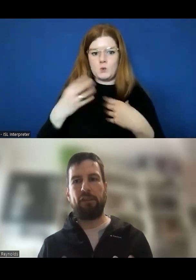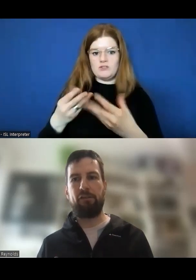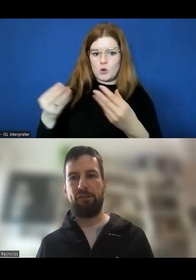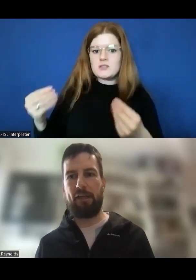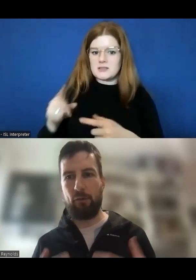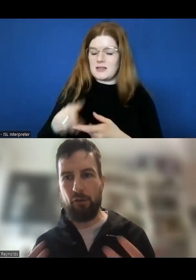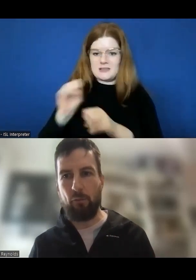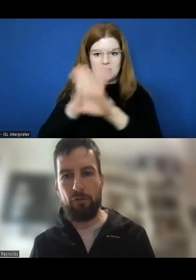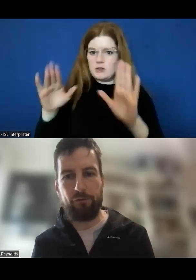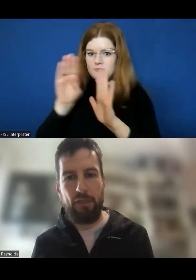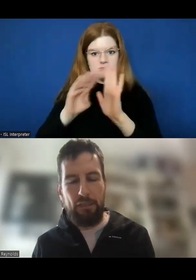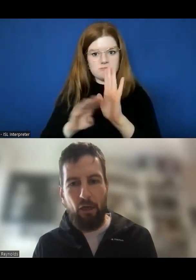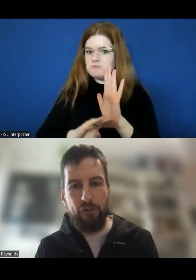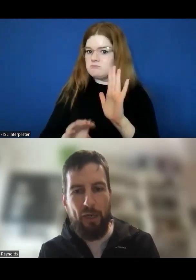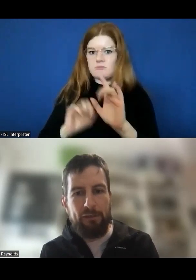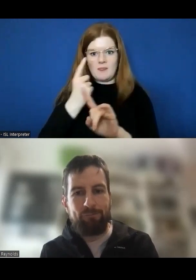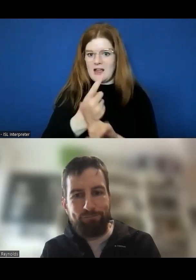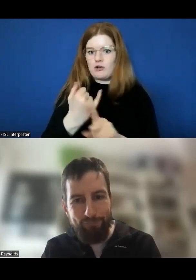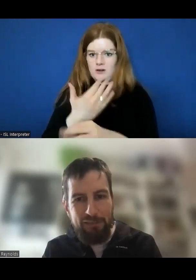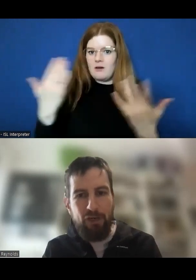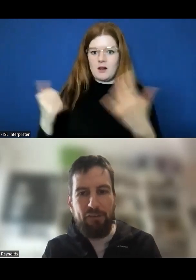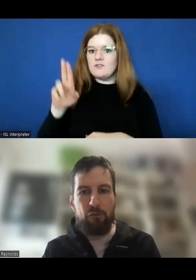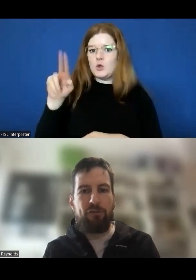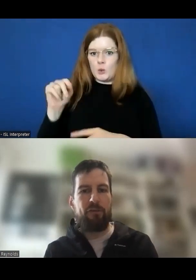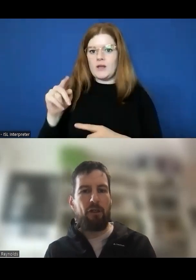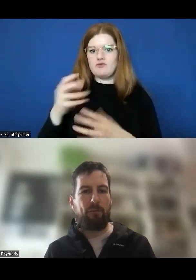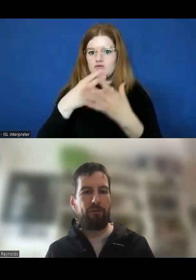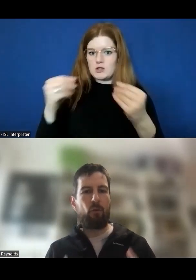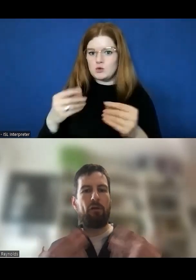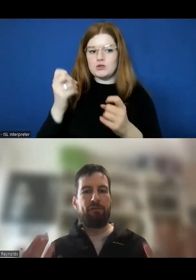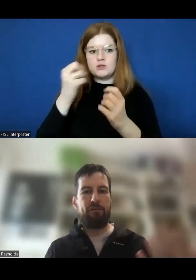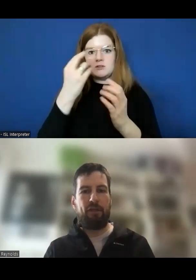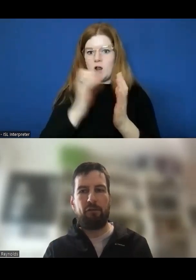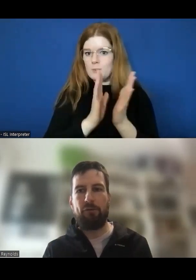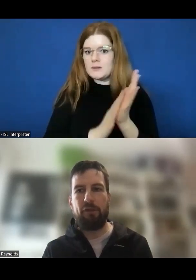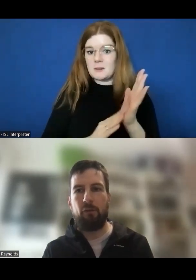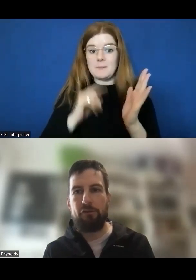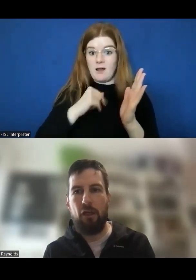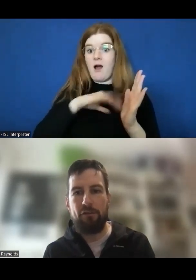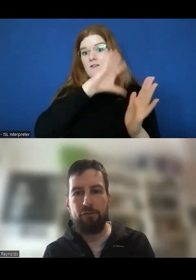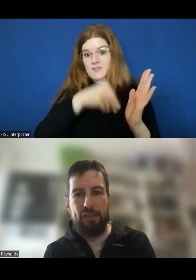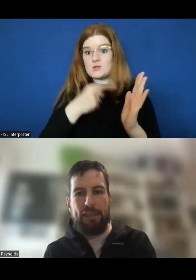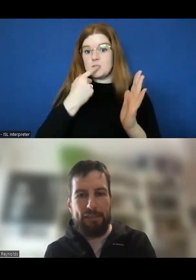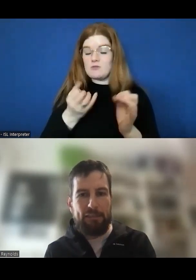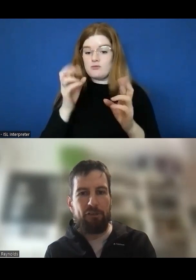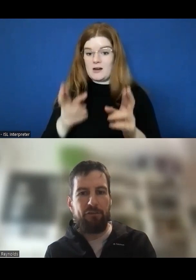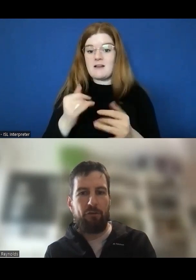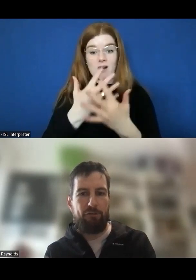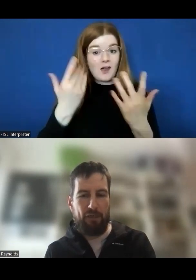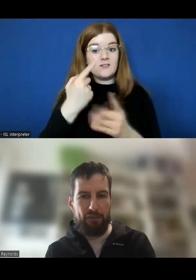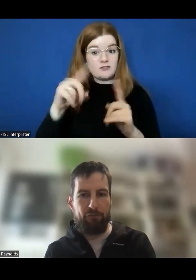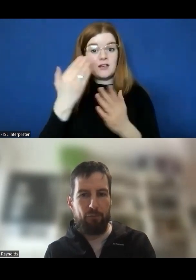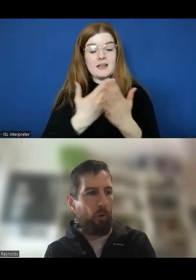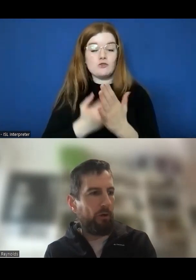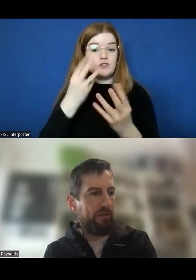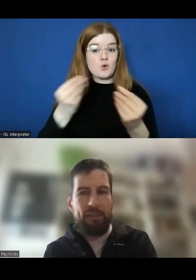very definitively set out in a number of UN resolutions and documents. And so all this to say, I suppose, that, you know, there's lots of legal resources